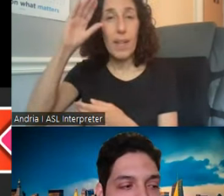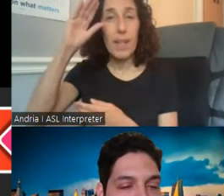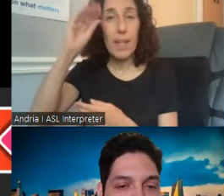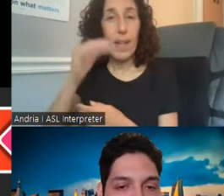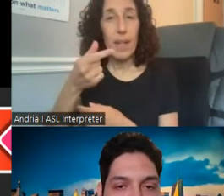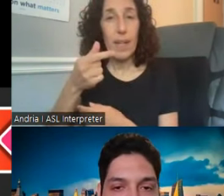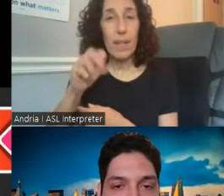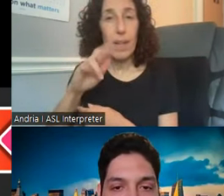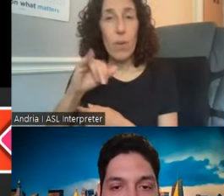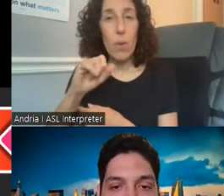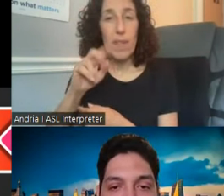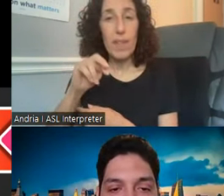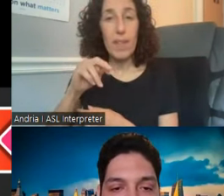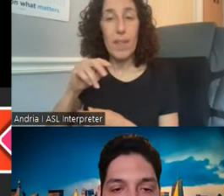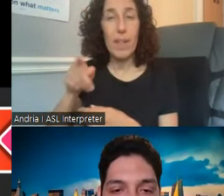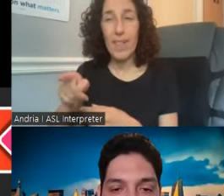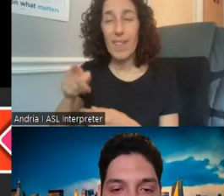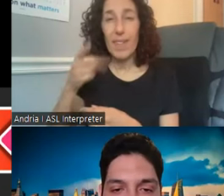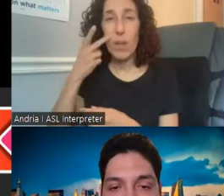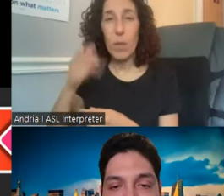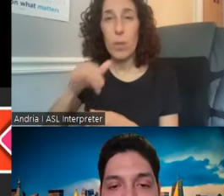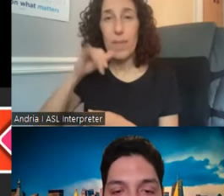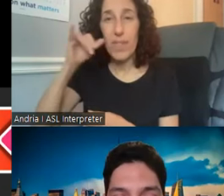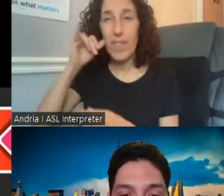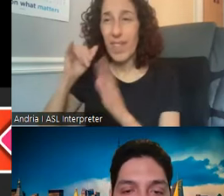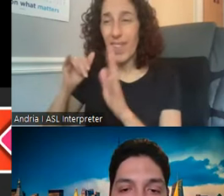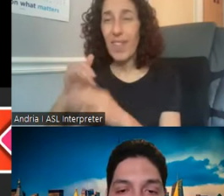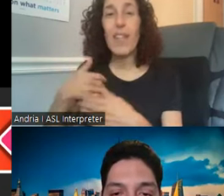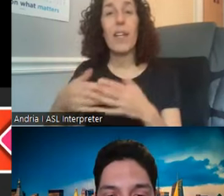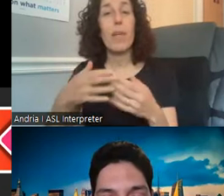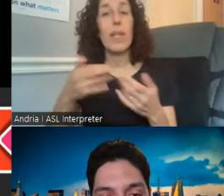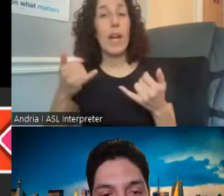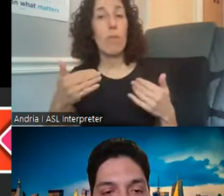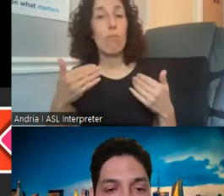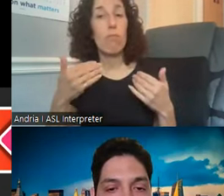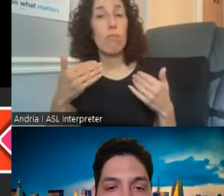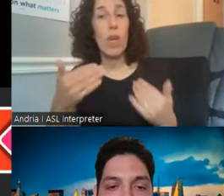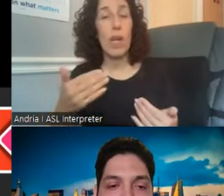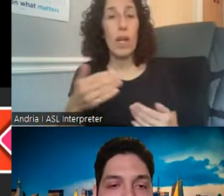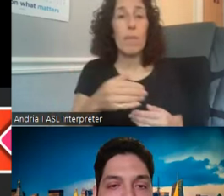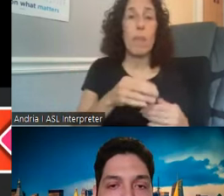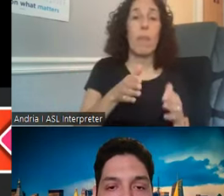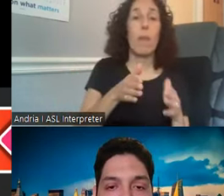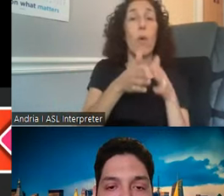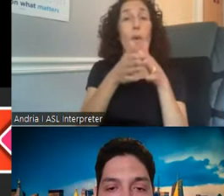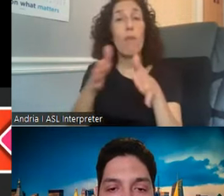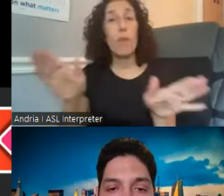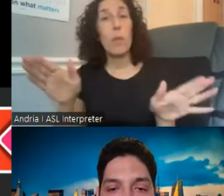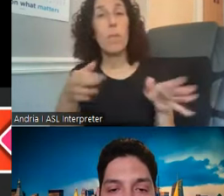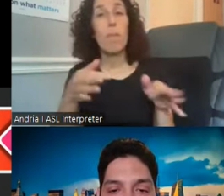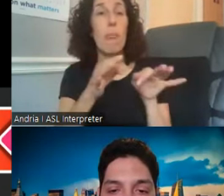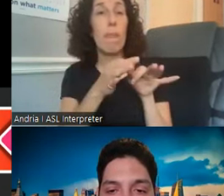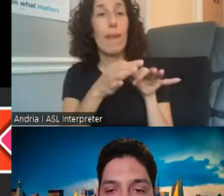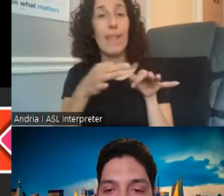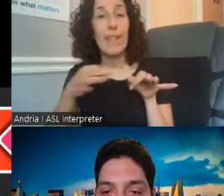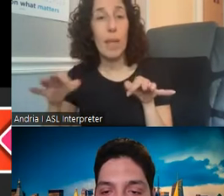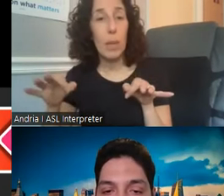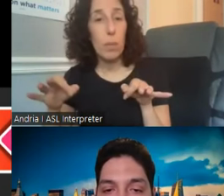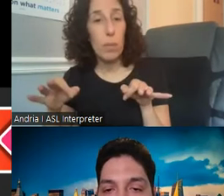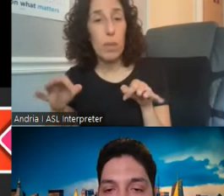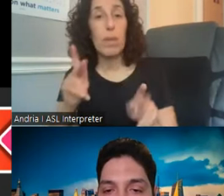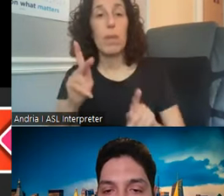With that said, let's go into some language, huh? All right, so we're going to do an overview. We're going to go into the concept of people first